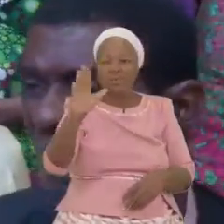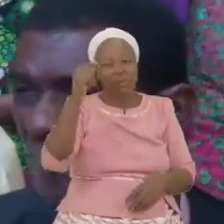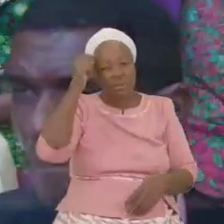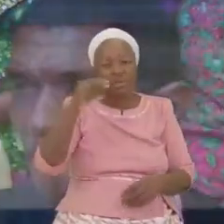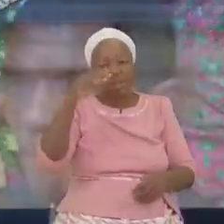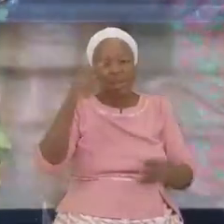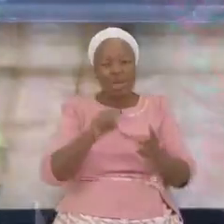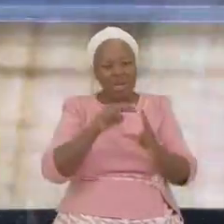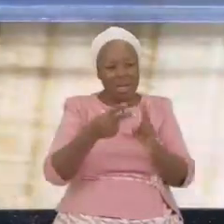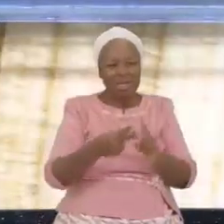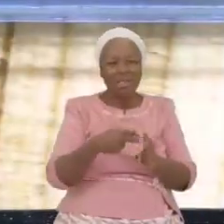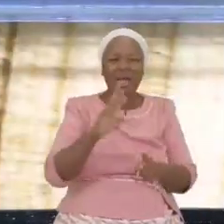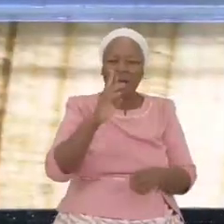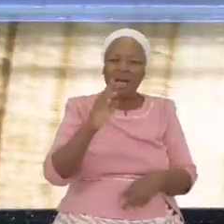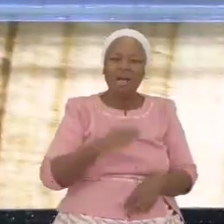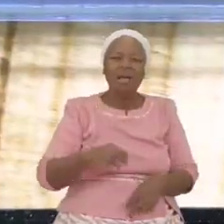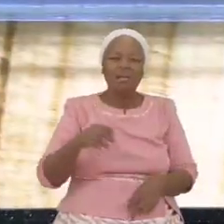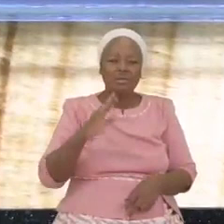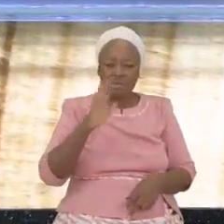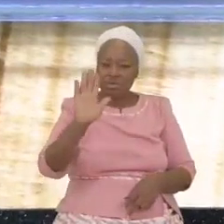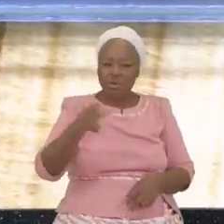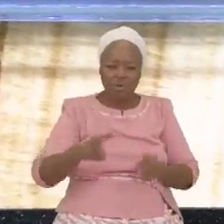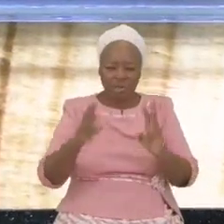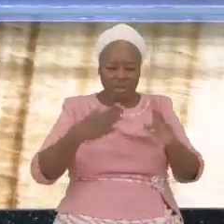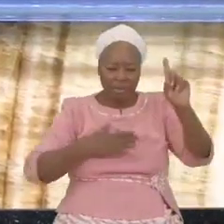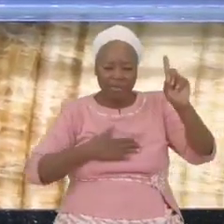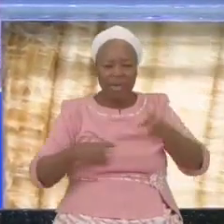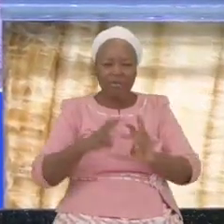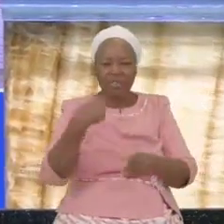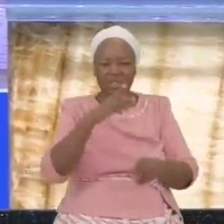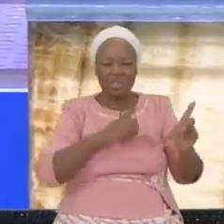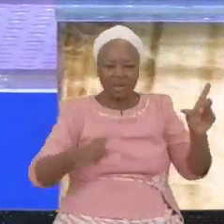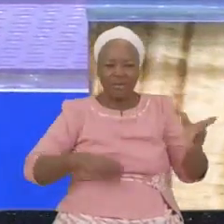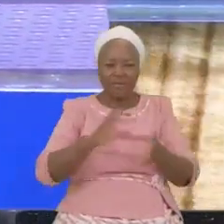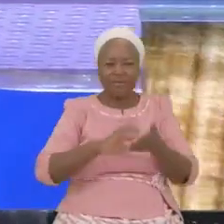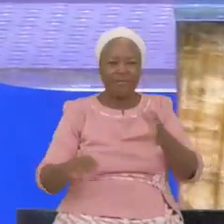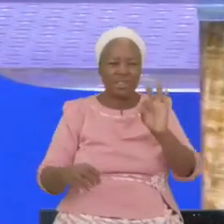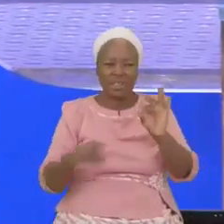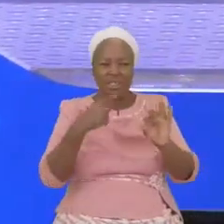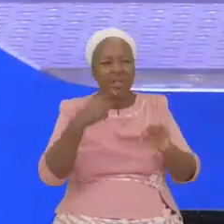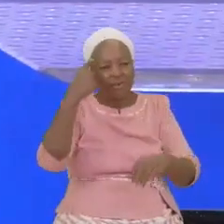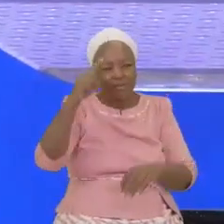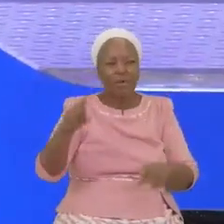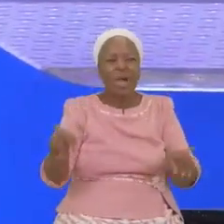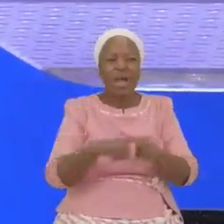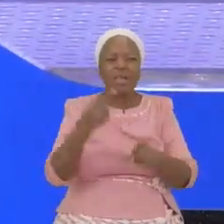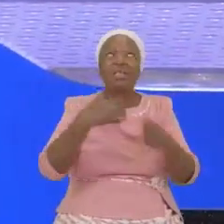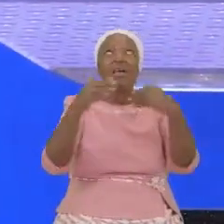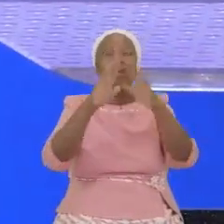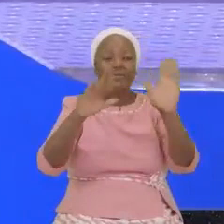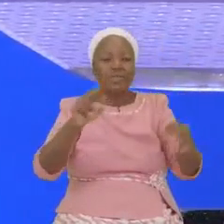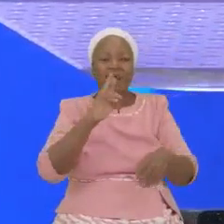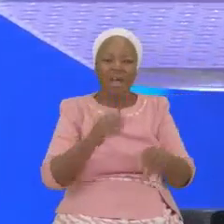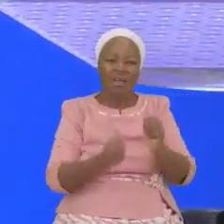neither are your ways my ways, says the Lord. In verse 9 it says, for as the heavens